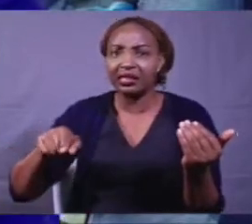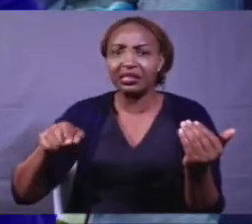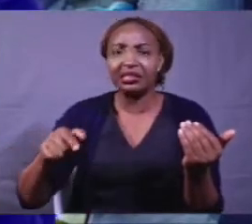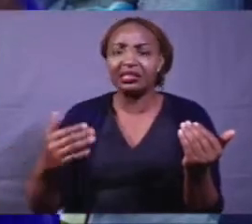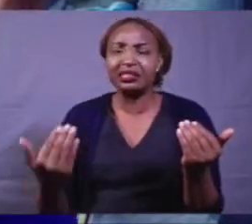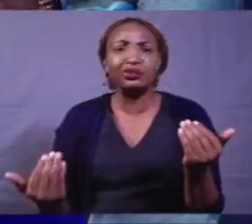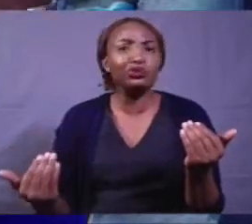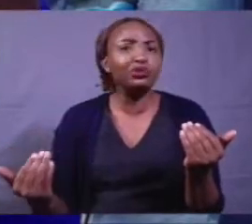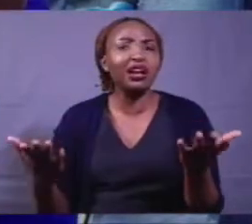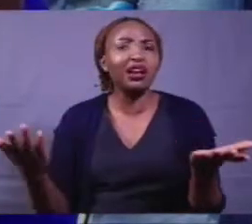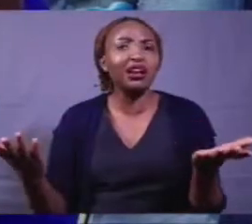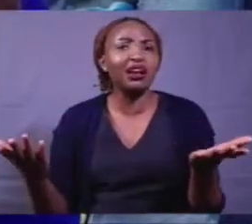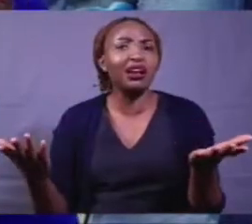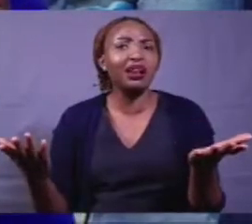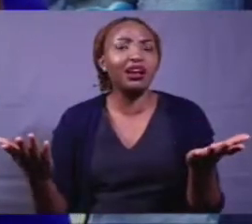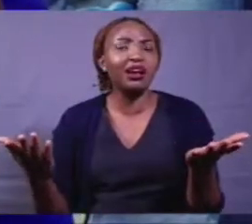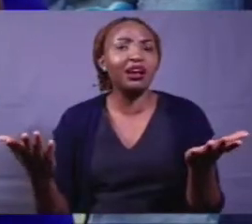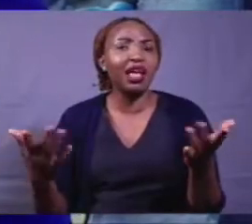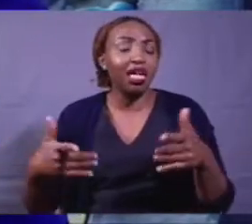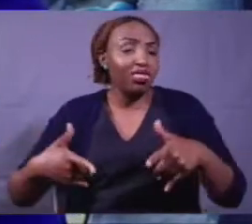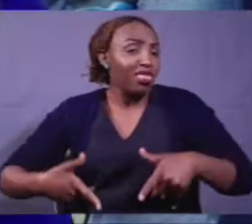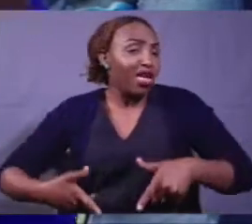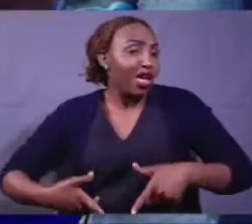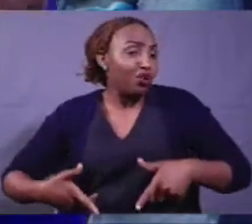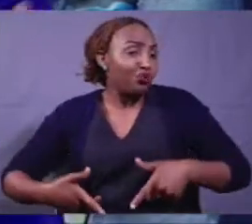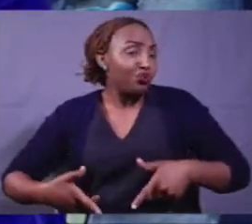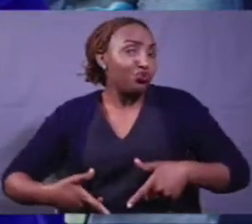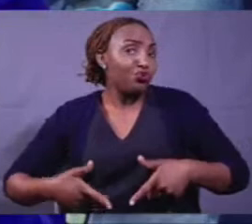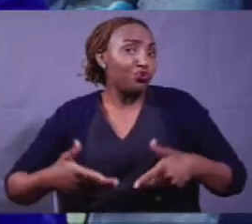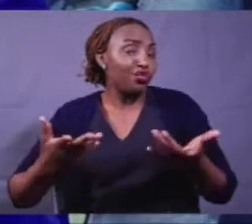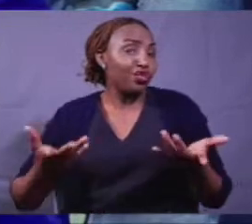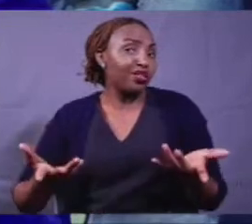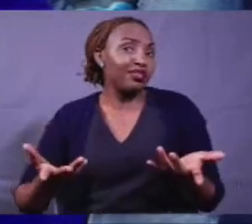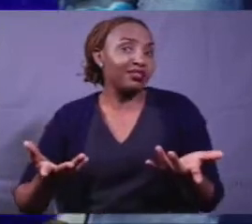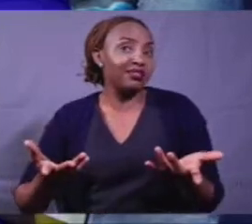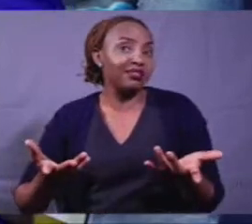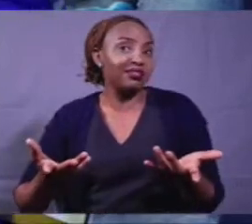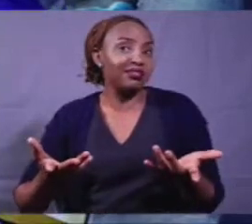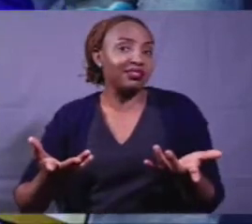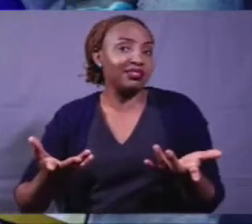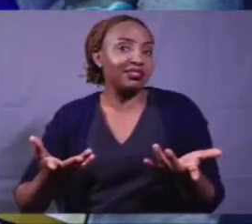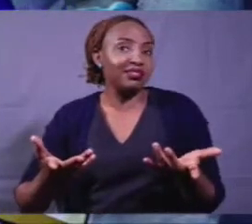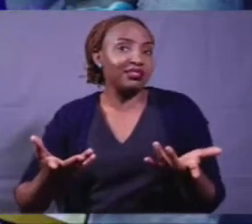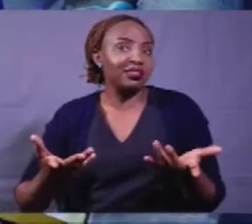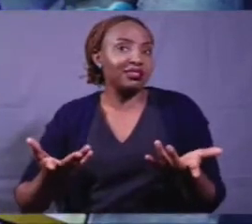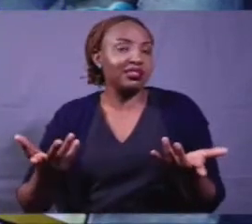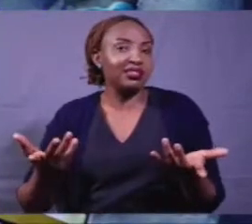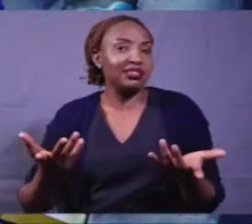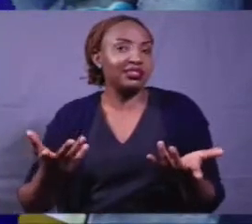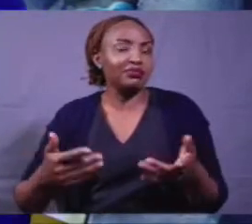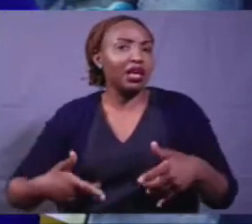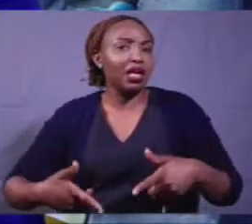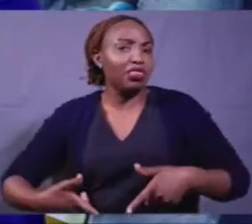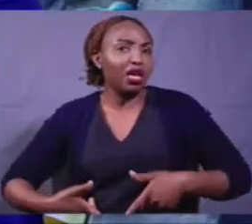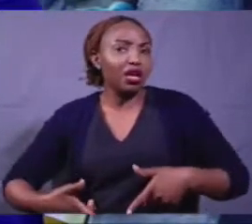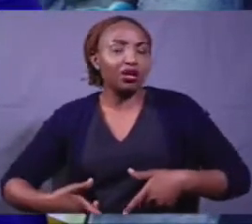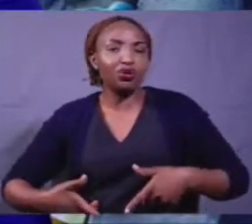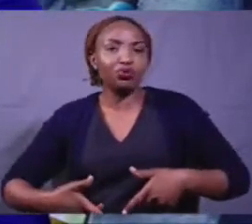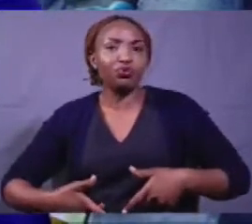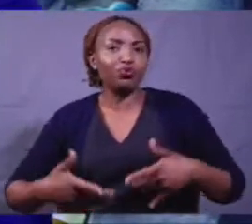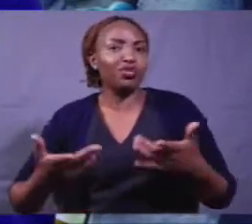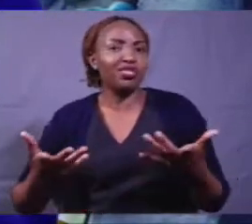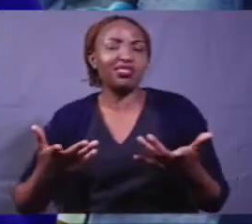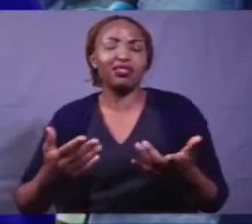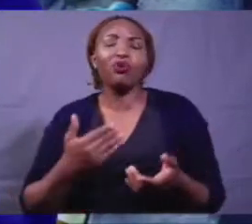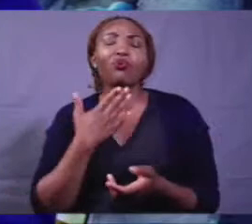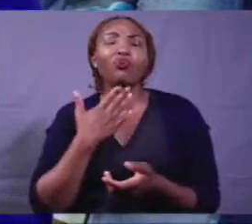not in a bad way, but millennials have become they're very minimalistic. They don't want to go, the full way. And as human beings, we